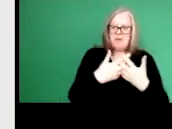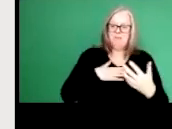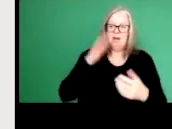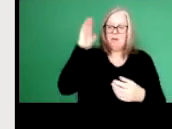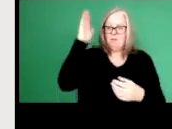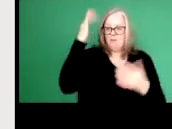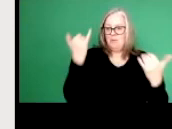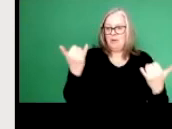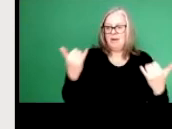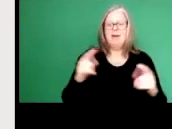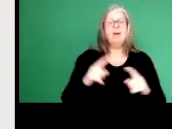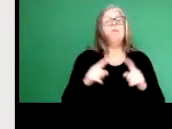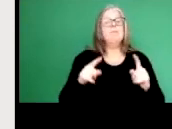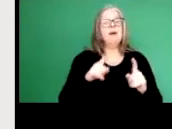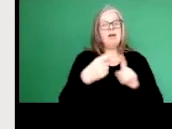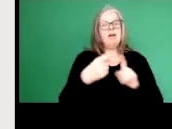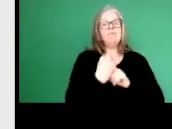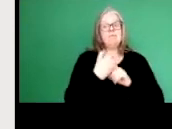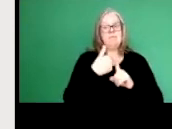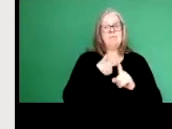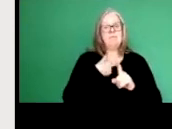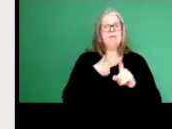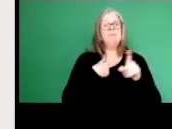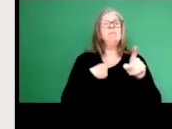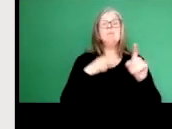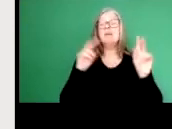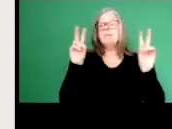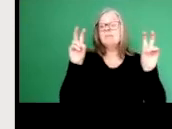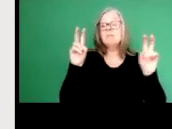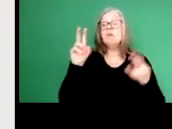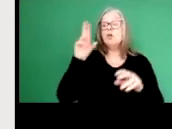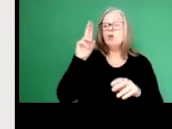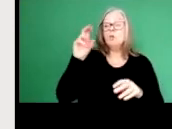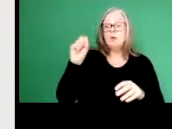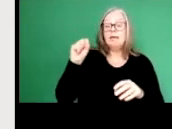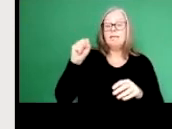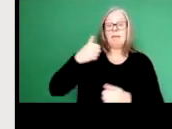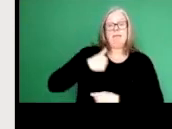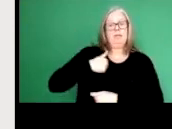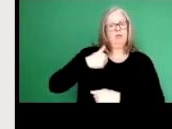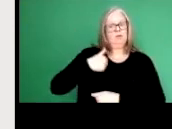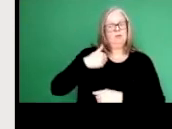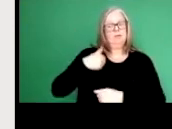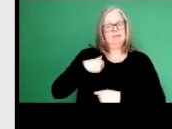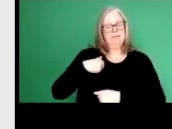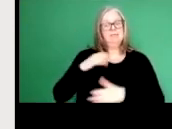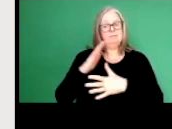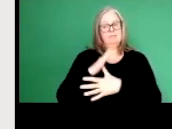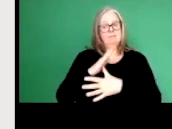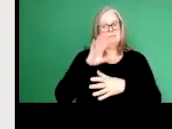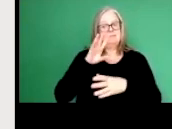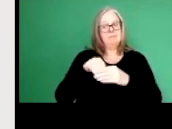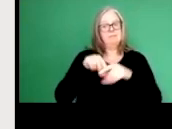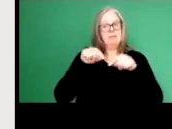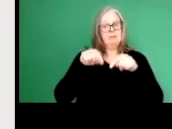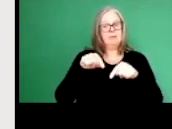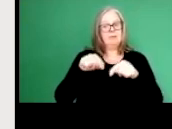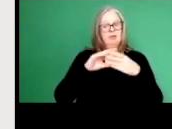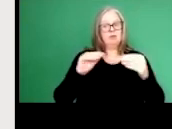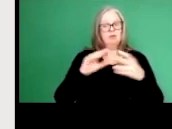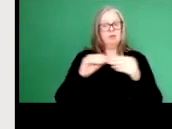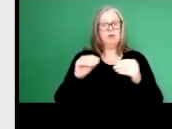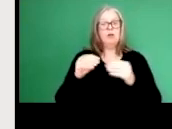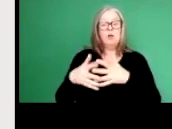struck by this. Um, so the US, and militarism is a key part of the story. So the United States is responsible for